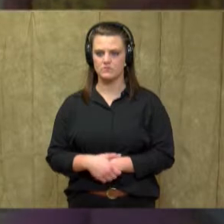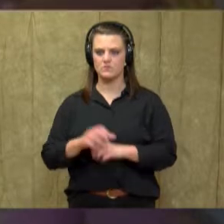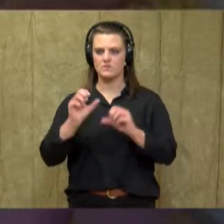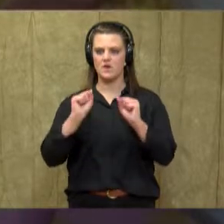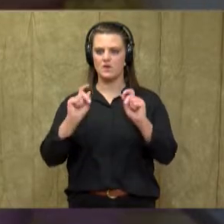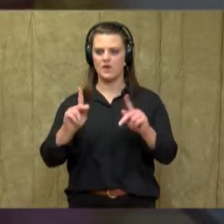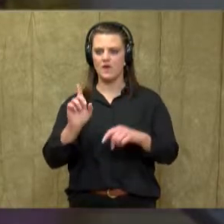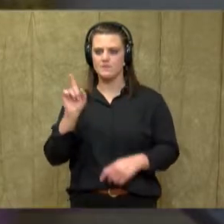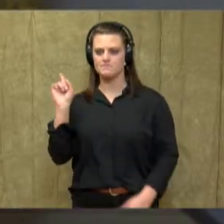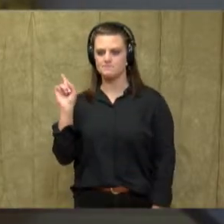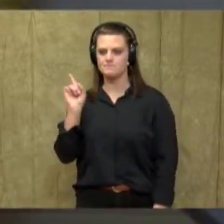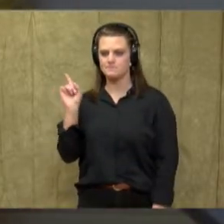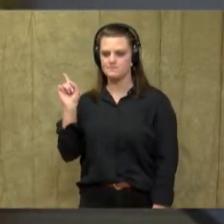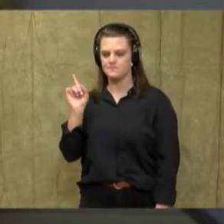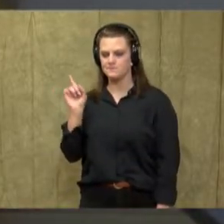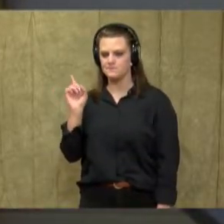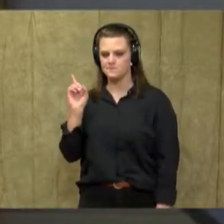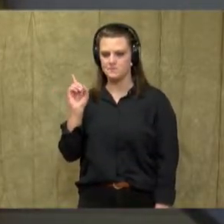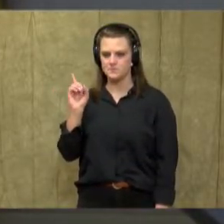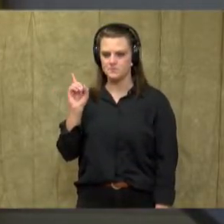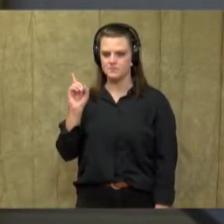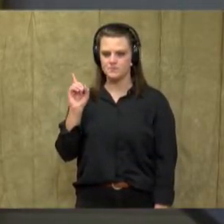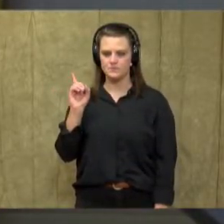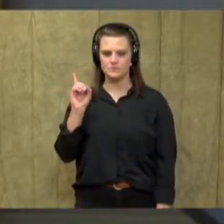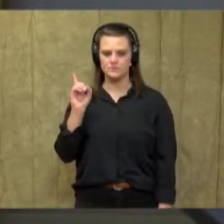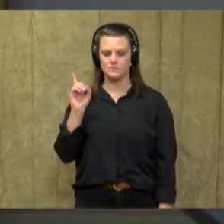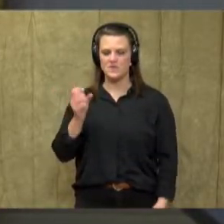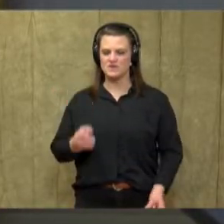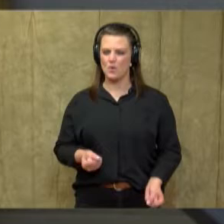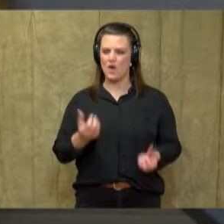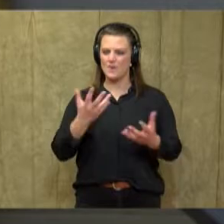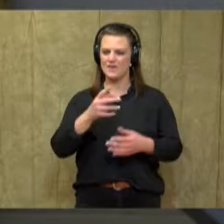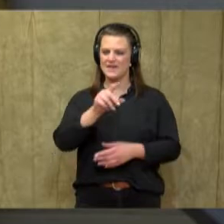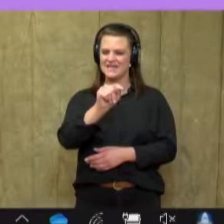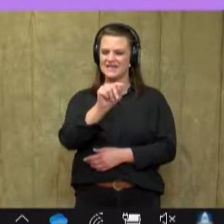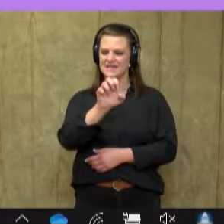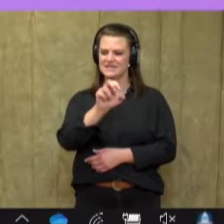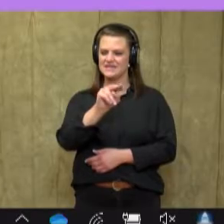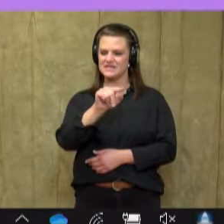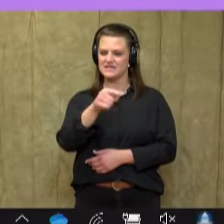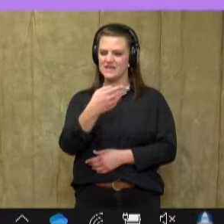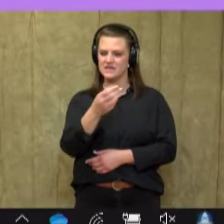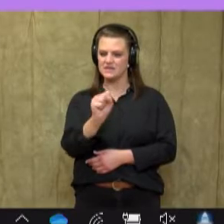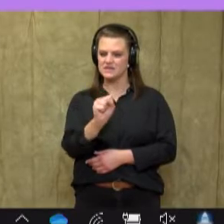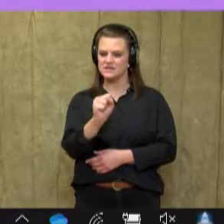All right, let's look at this one. How many tenths do we see?